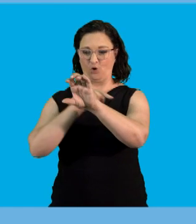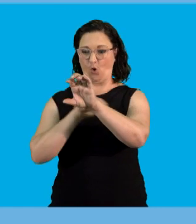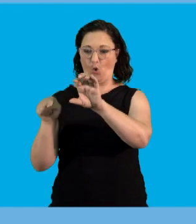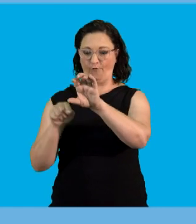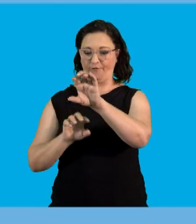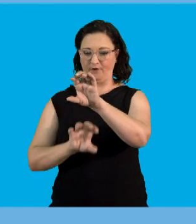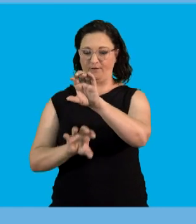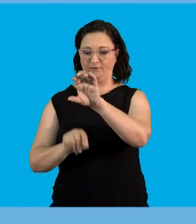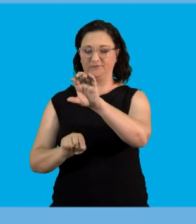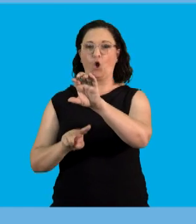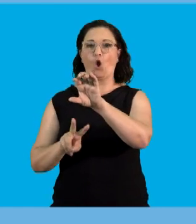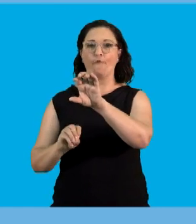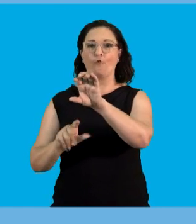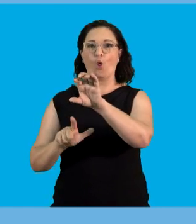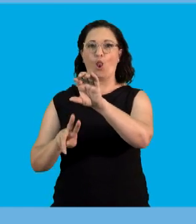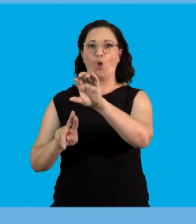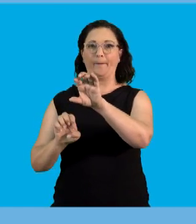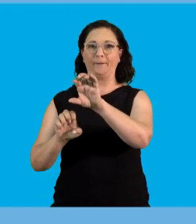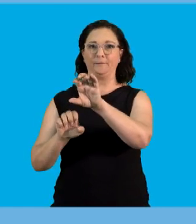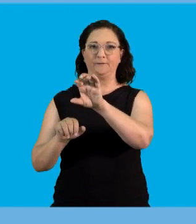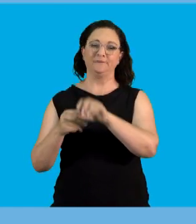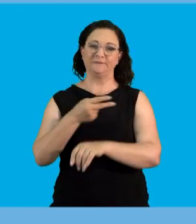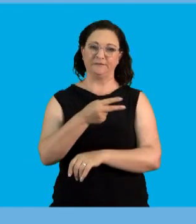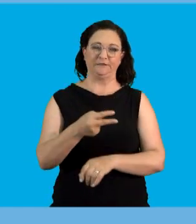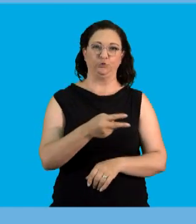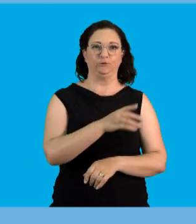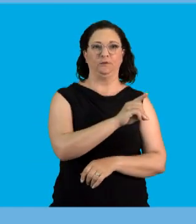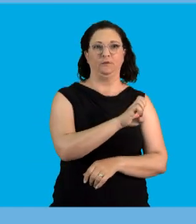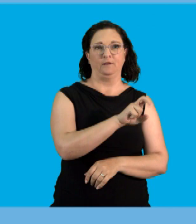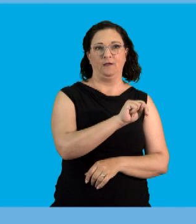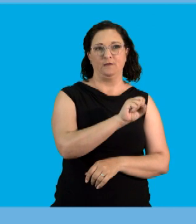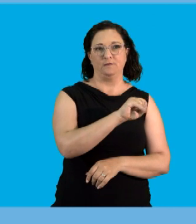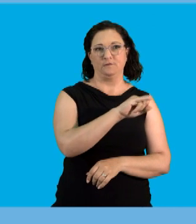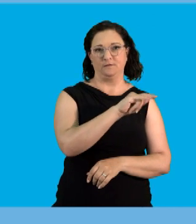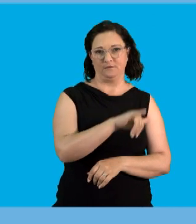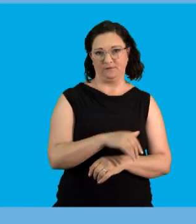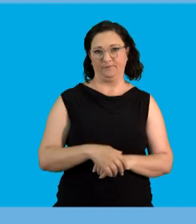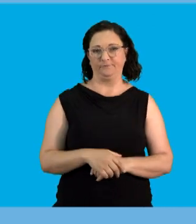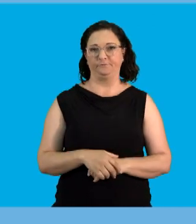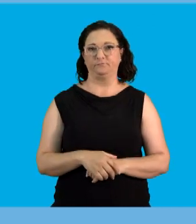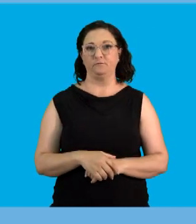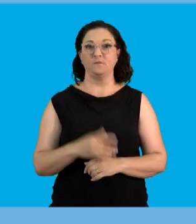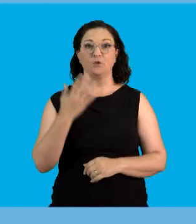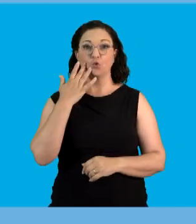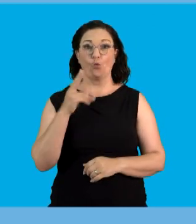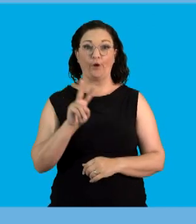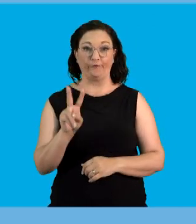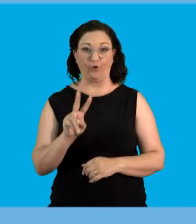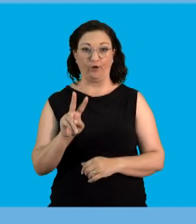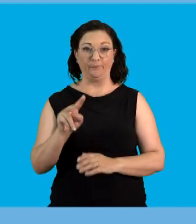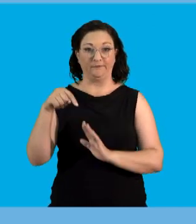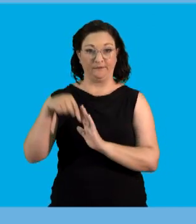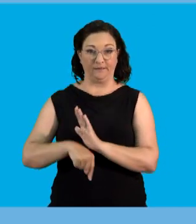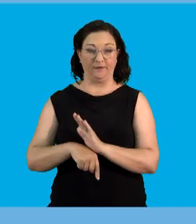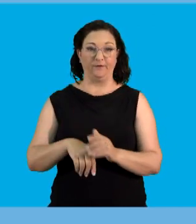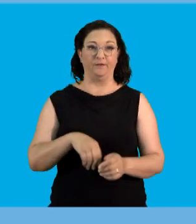the mass, when the density increases, the volume needs to decrease. So we're saying that the gases